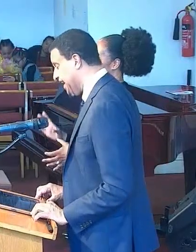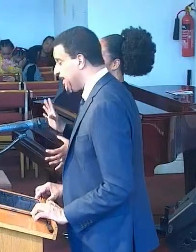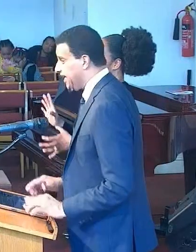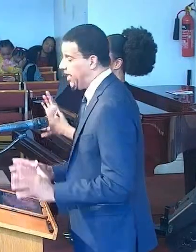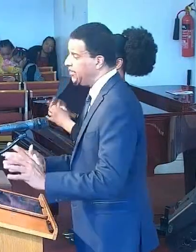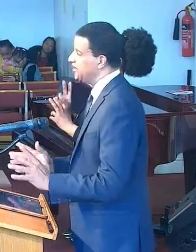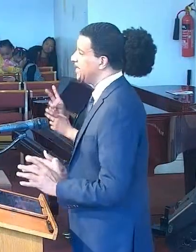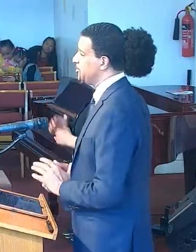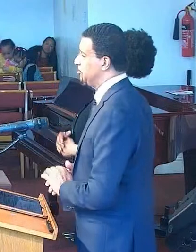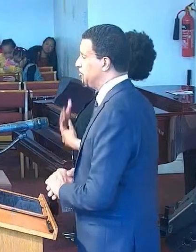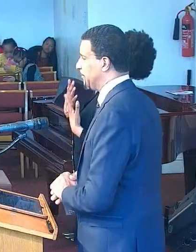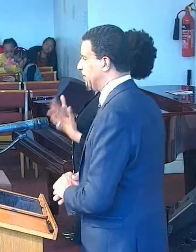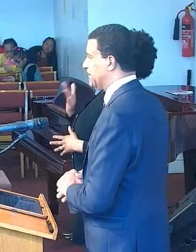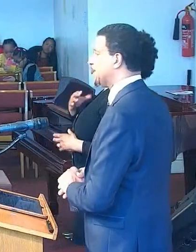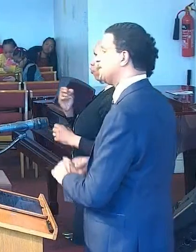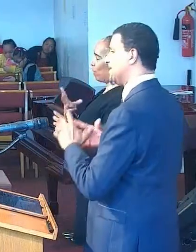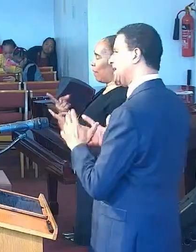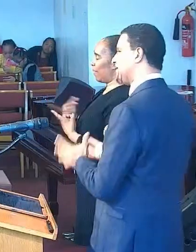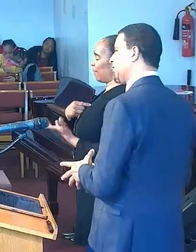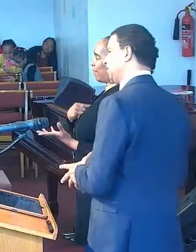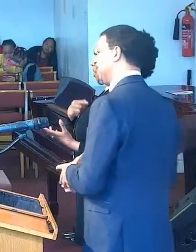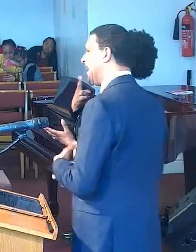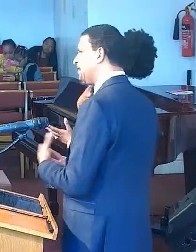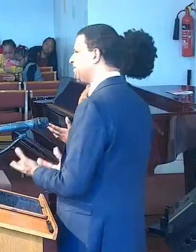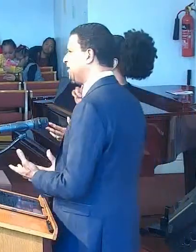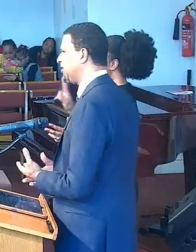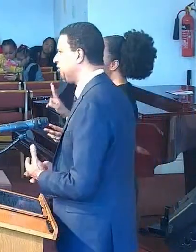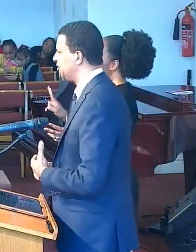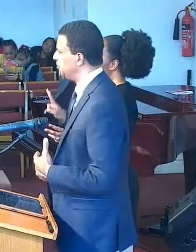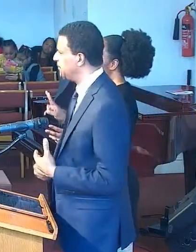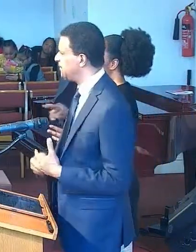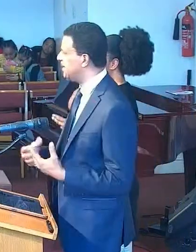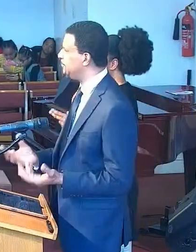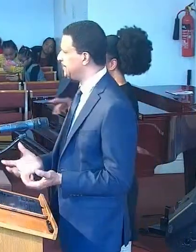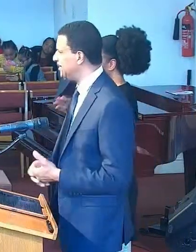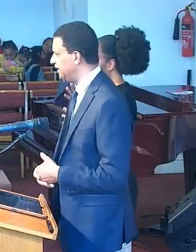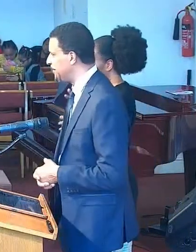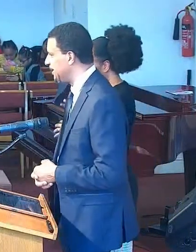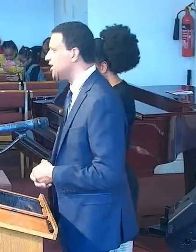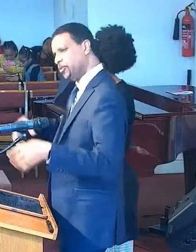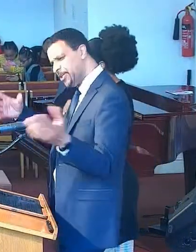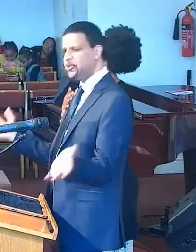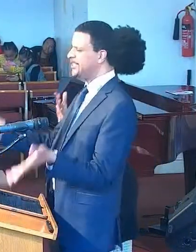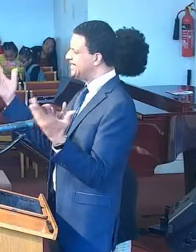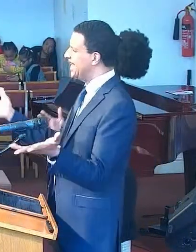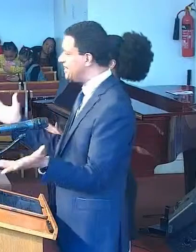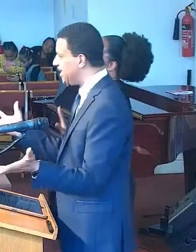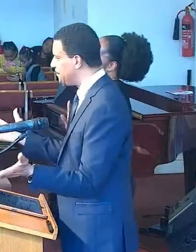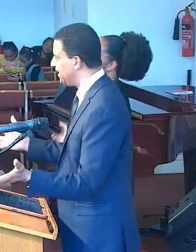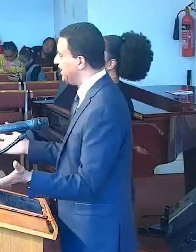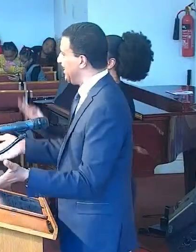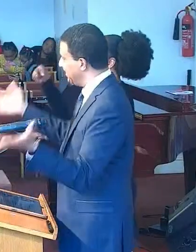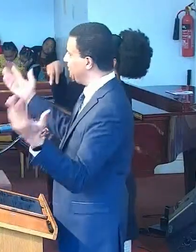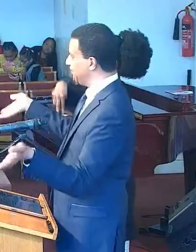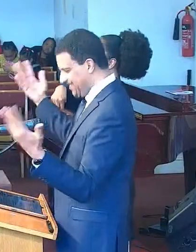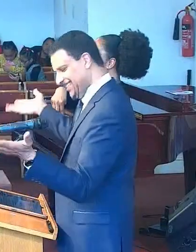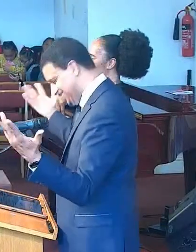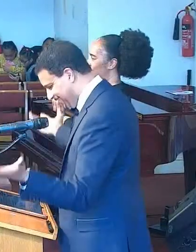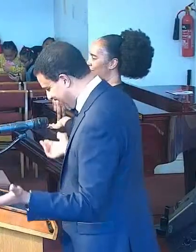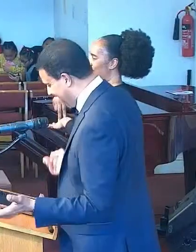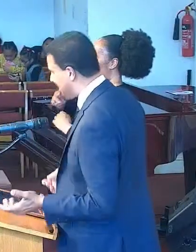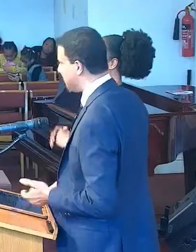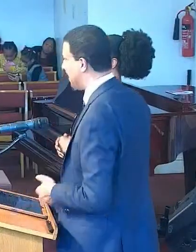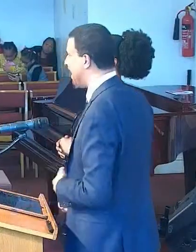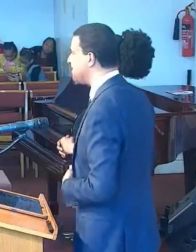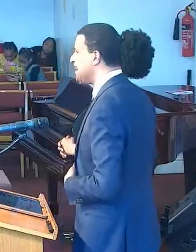reconnect. Now, I'm going to ask you to do something because it's an afternoon. It's after lunch sort of slumber time. So we're all going to stand up. Come on,